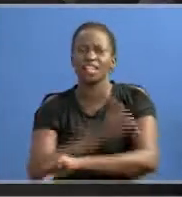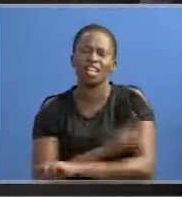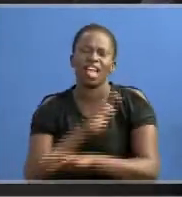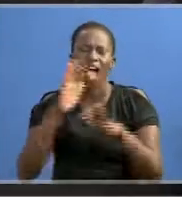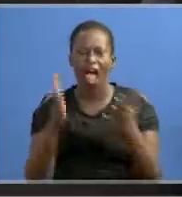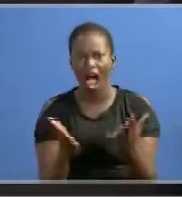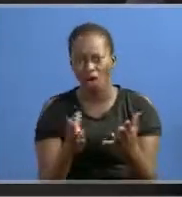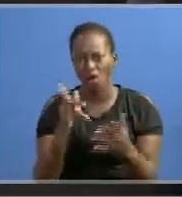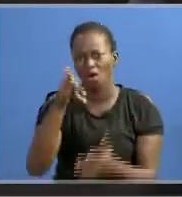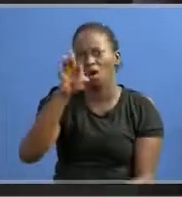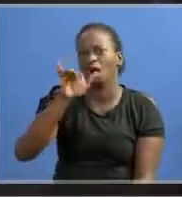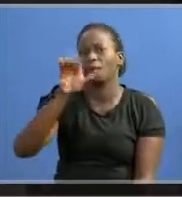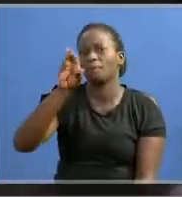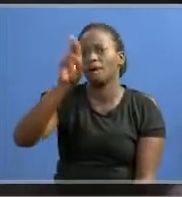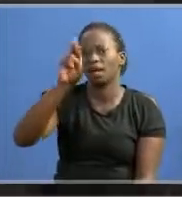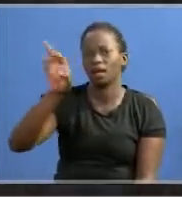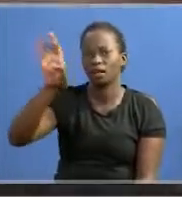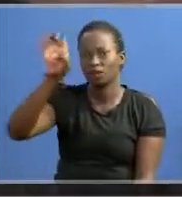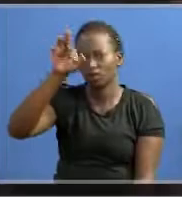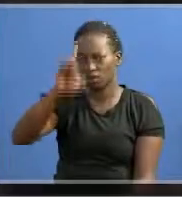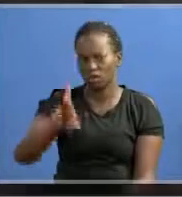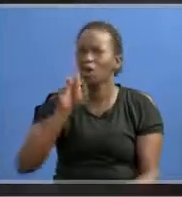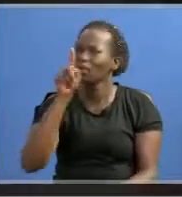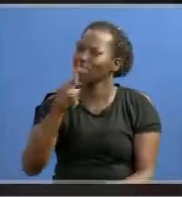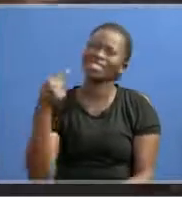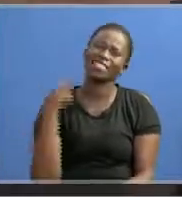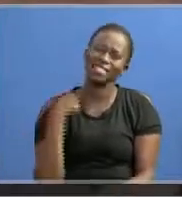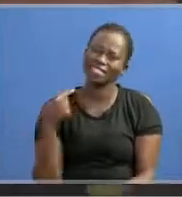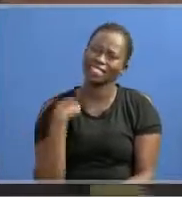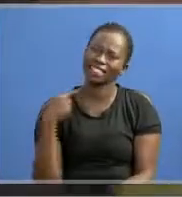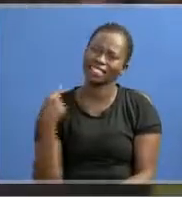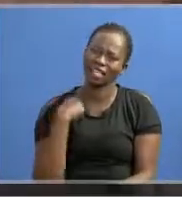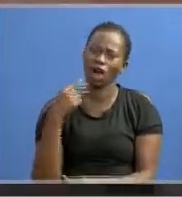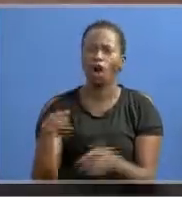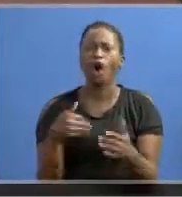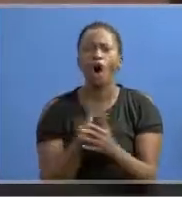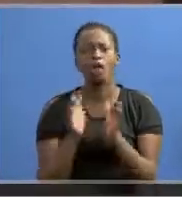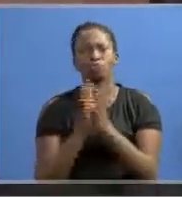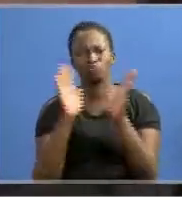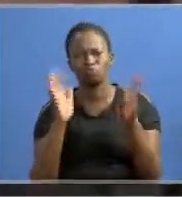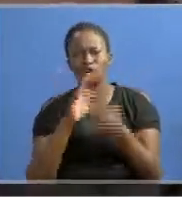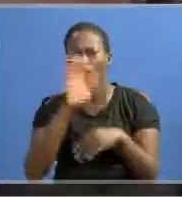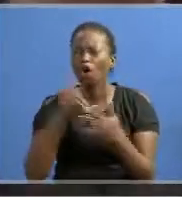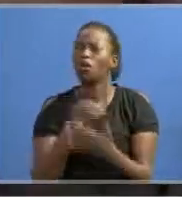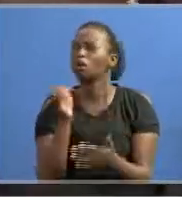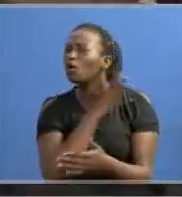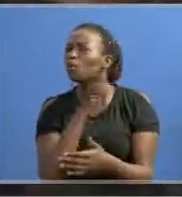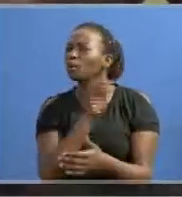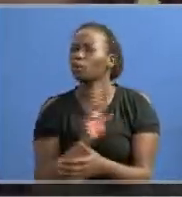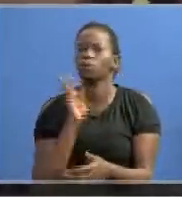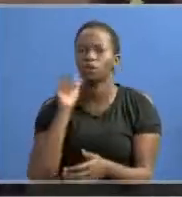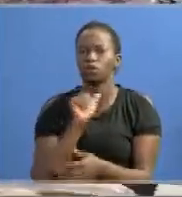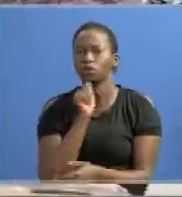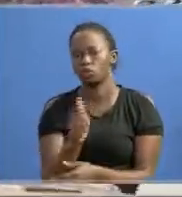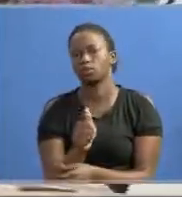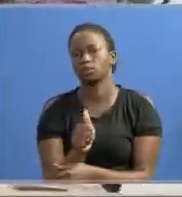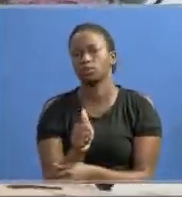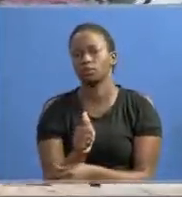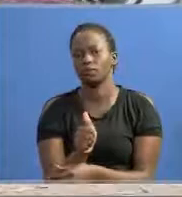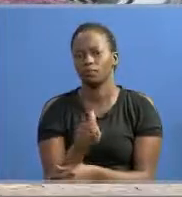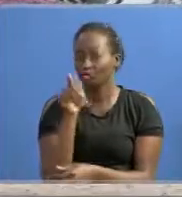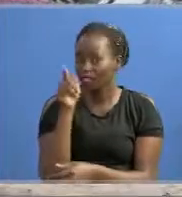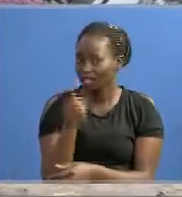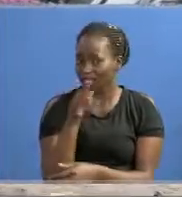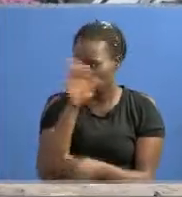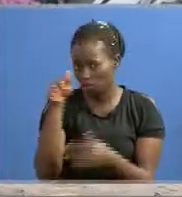Pioneer Insurance. We are safe, and we will not. The